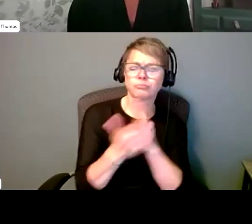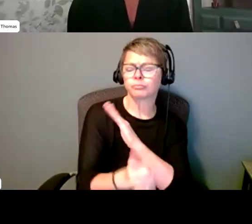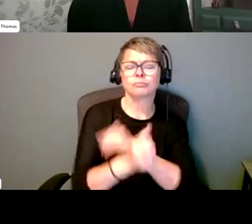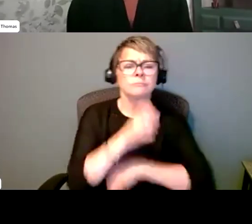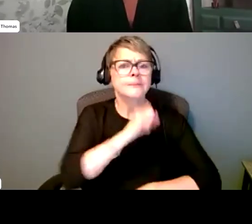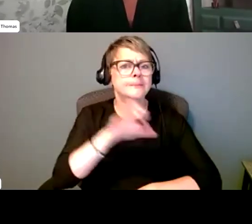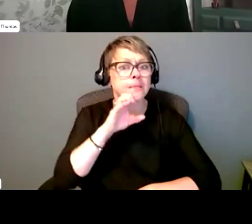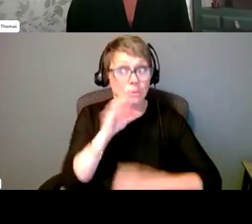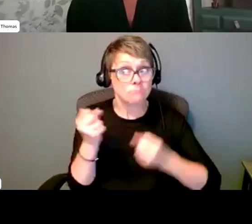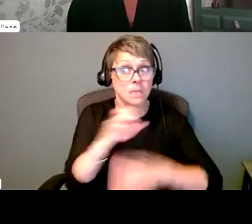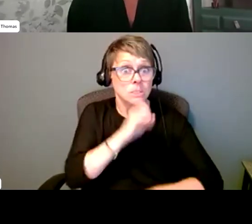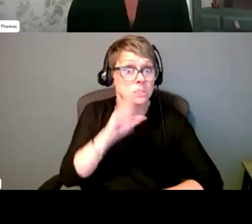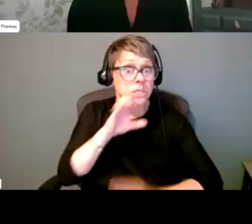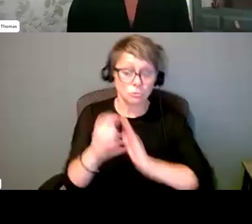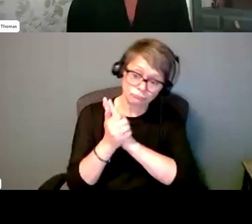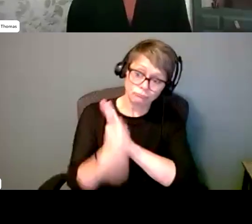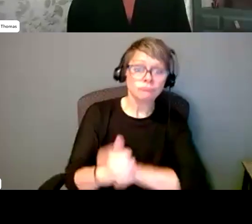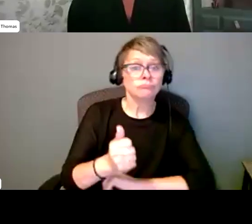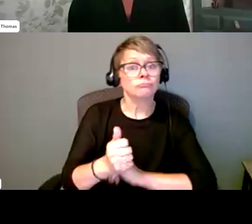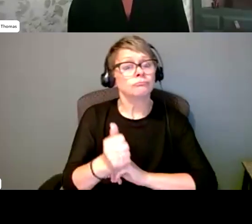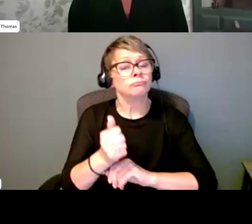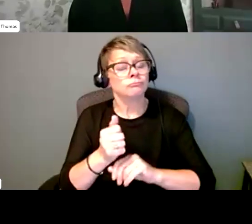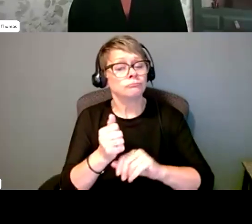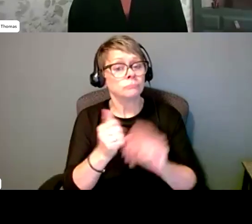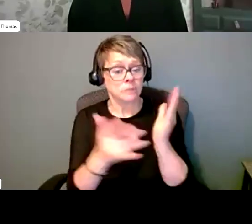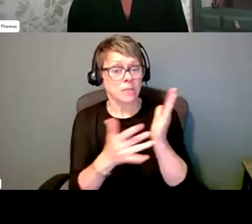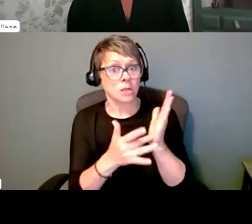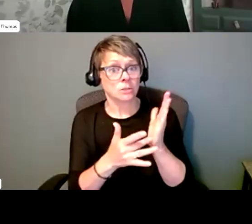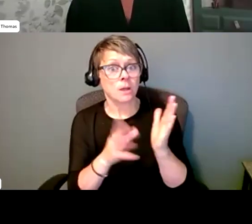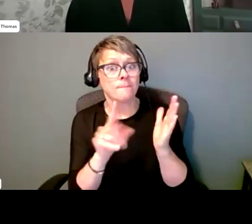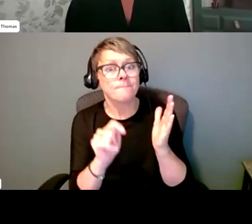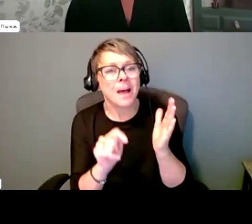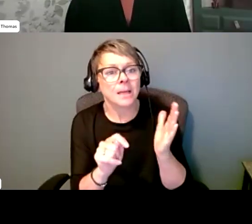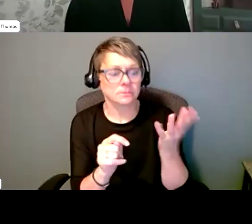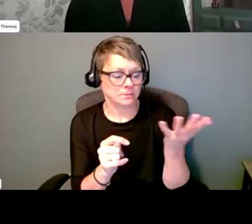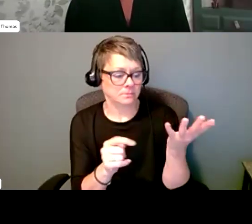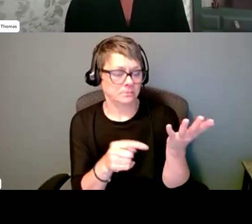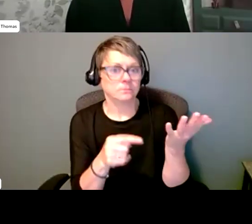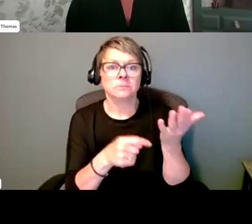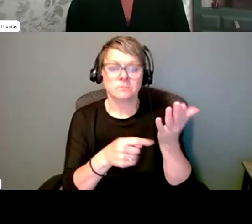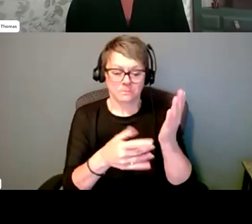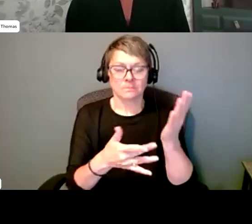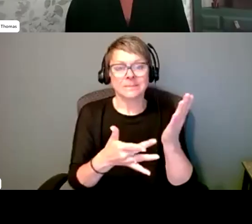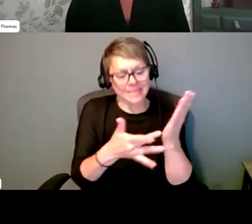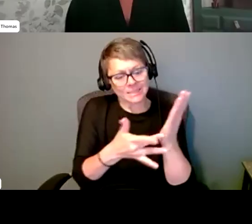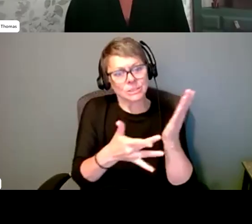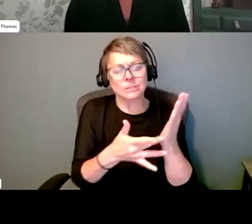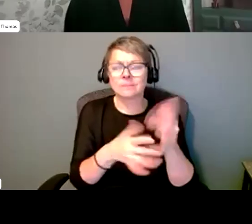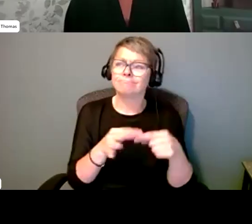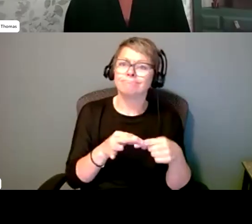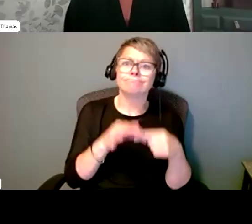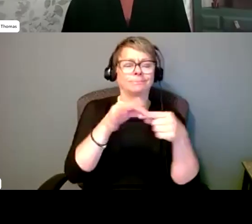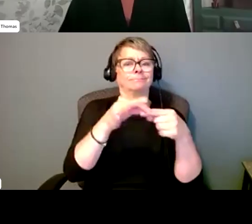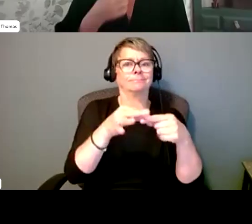are, that tech only answers are exclusionary answers, and increasingly, if